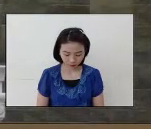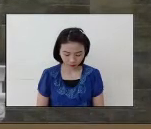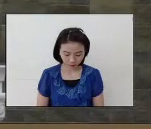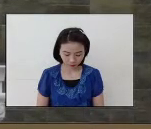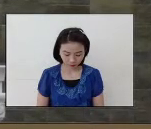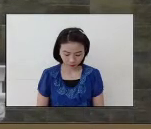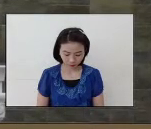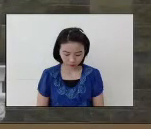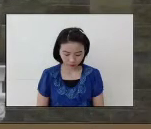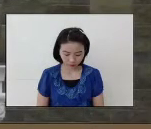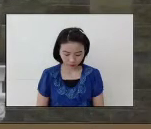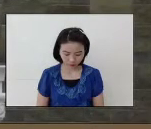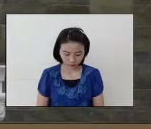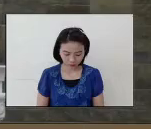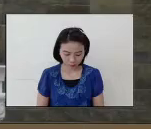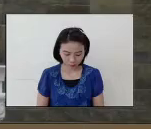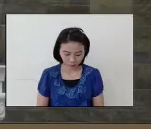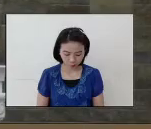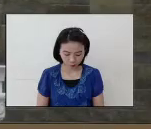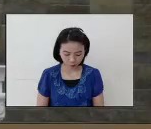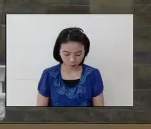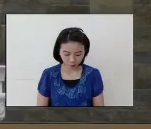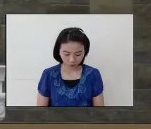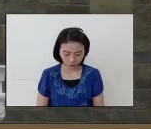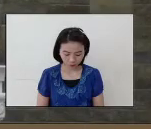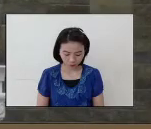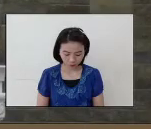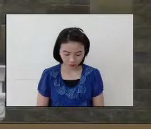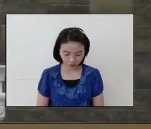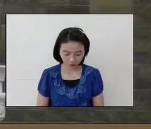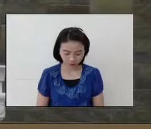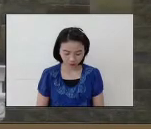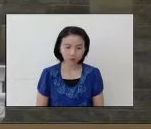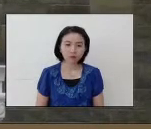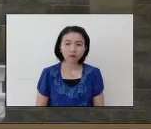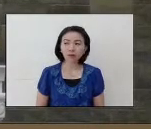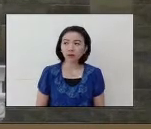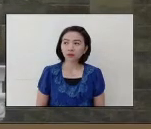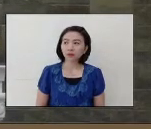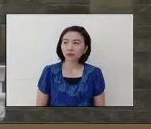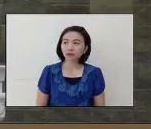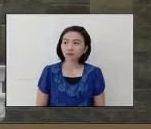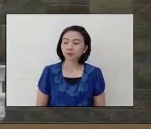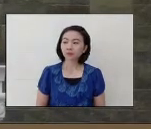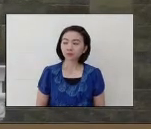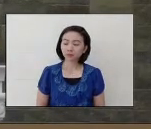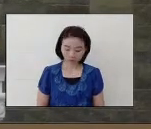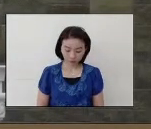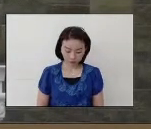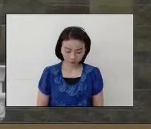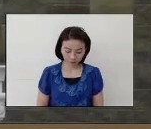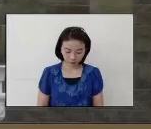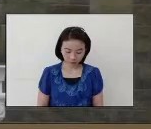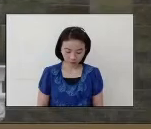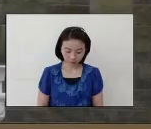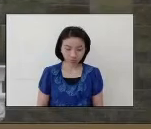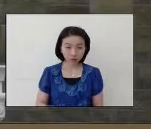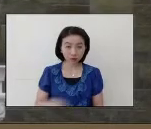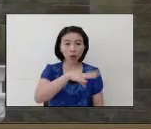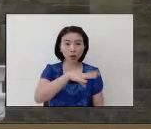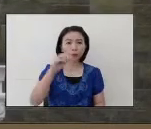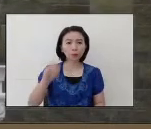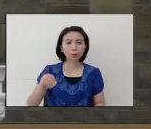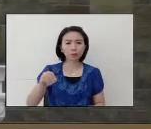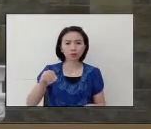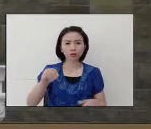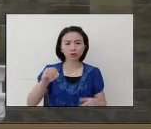praise, think on these things. I want you to mark the word think.